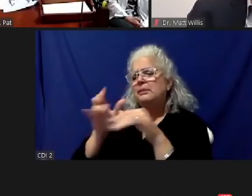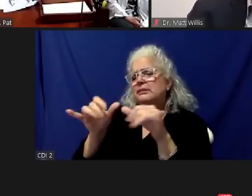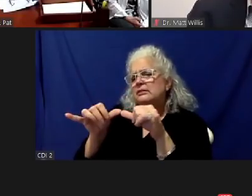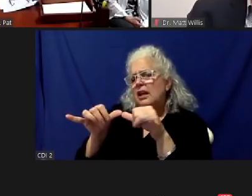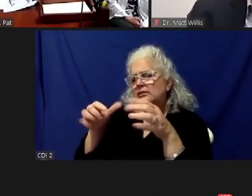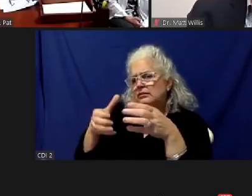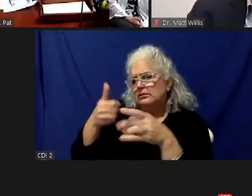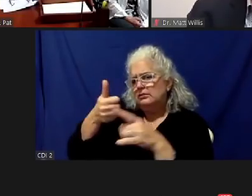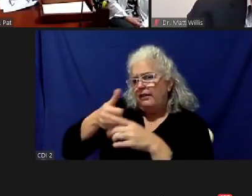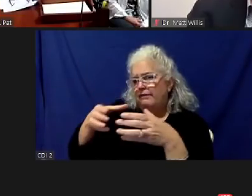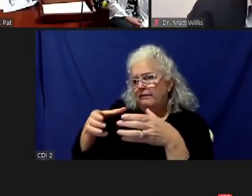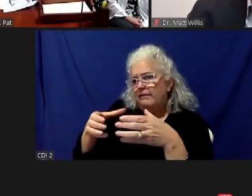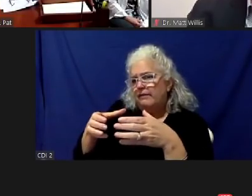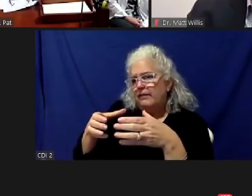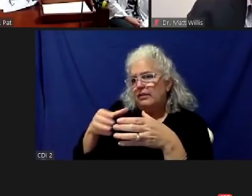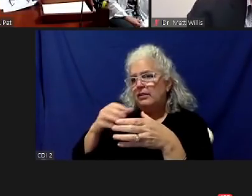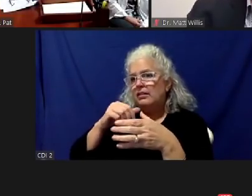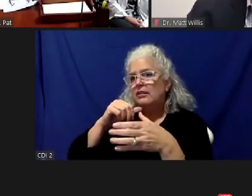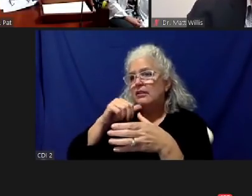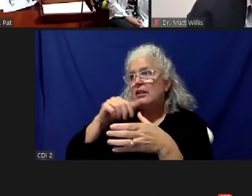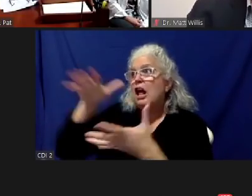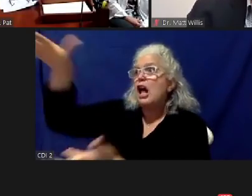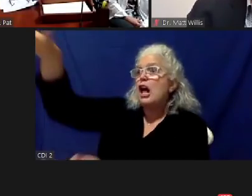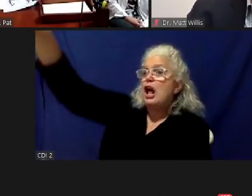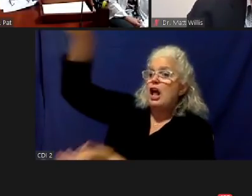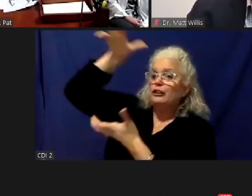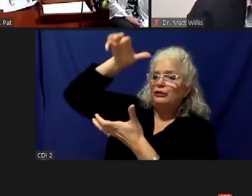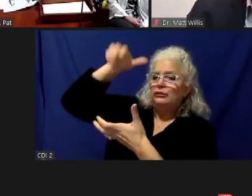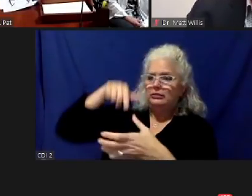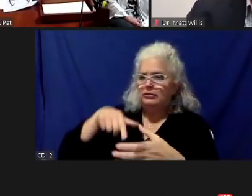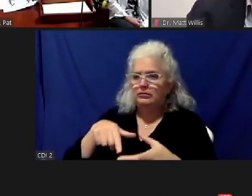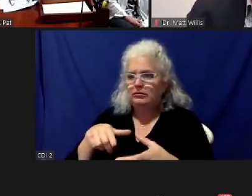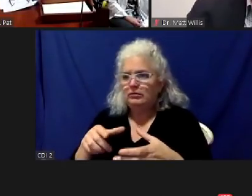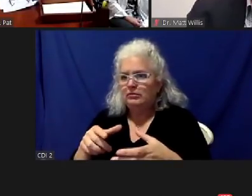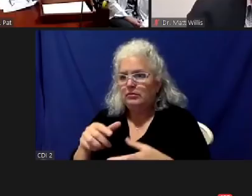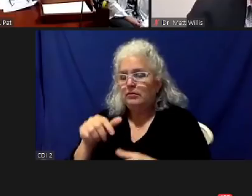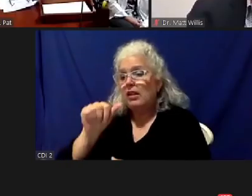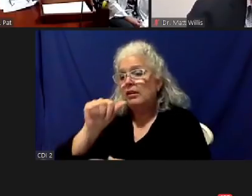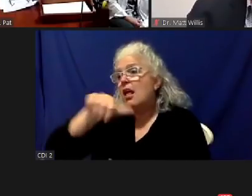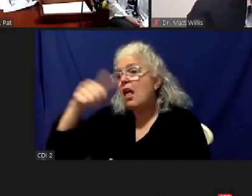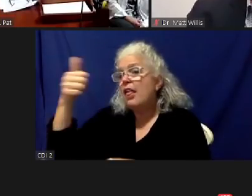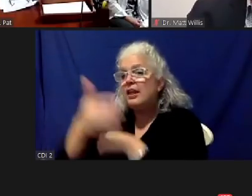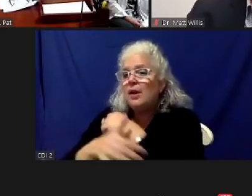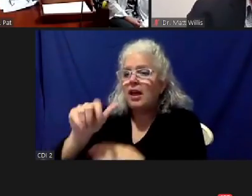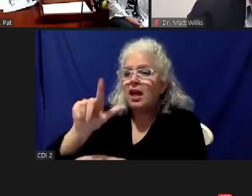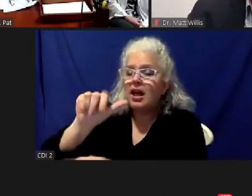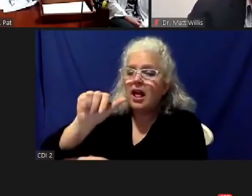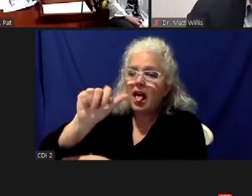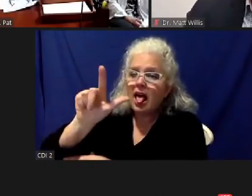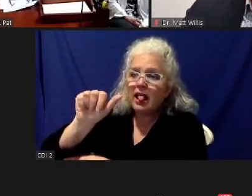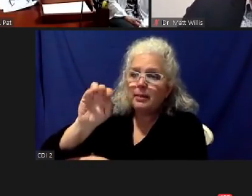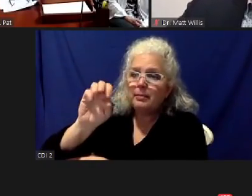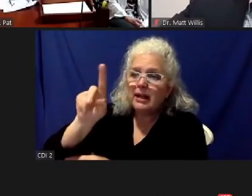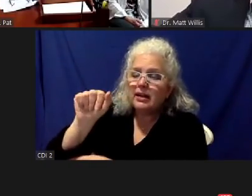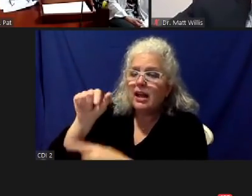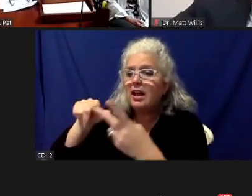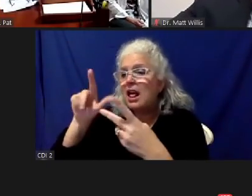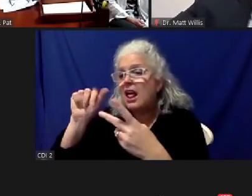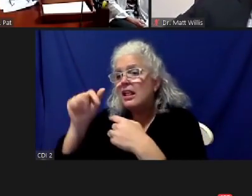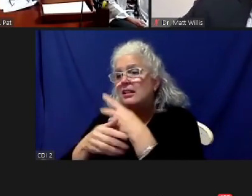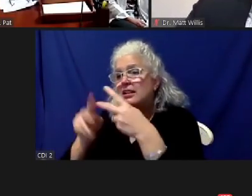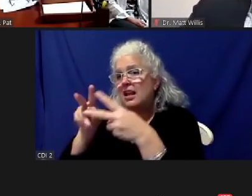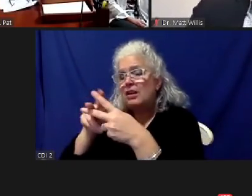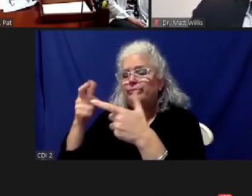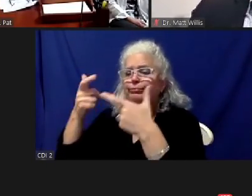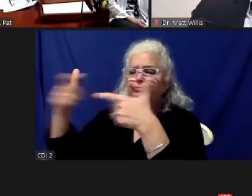the supply that Alameda County or LA County certainly is going to get. But at the same time, from an